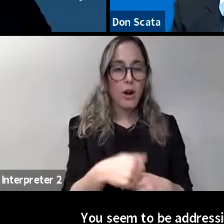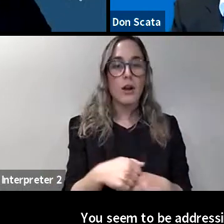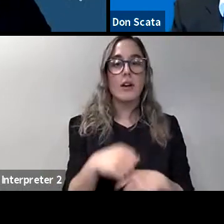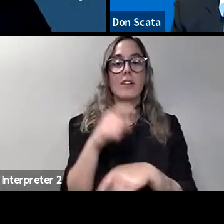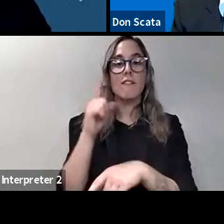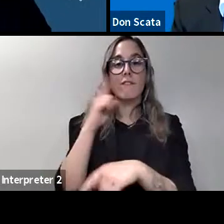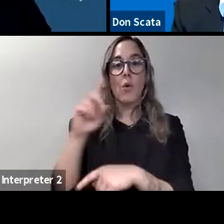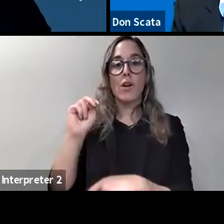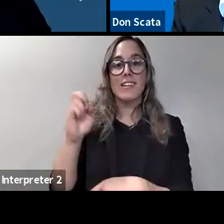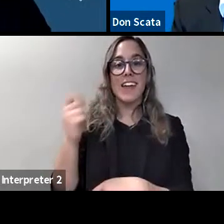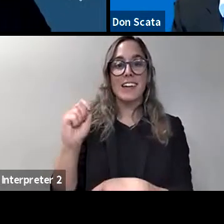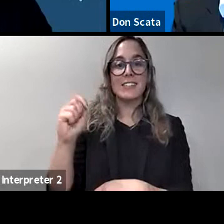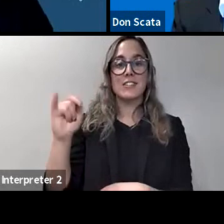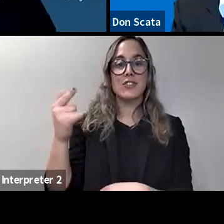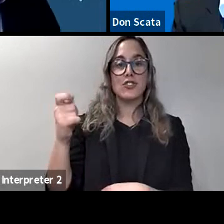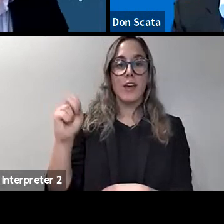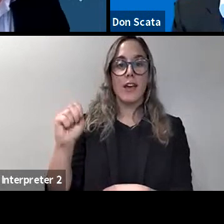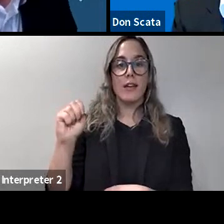path.